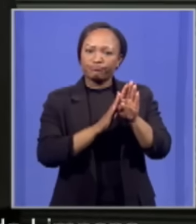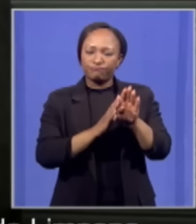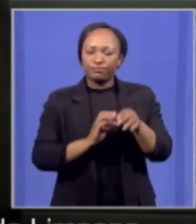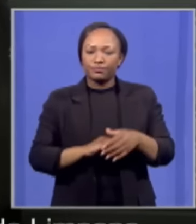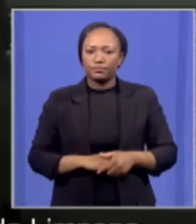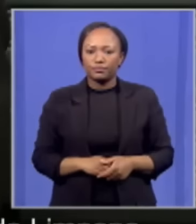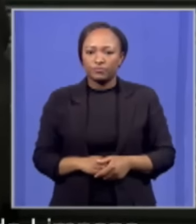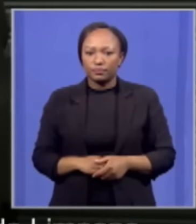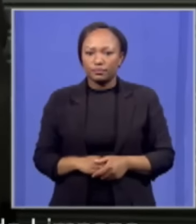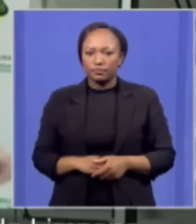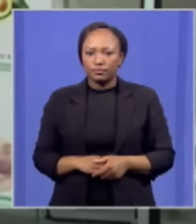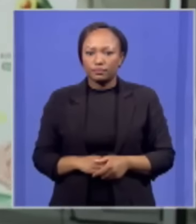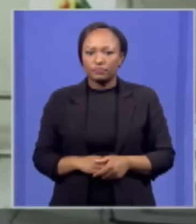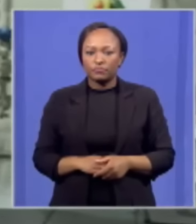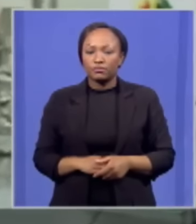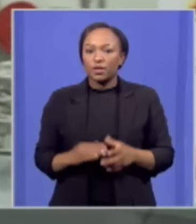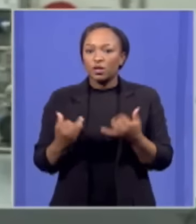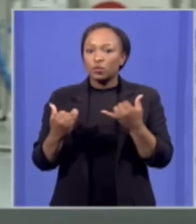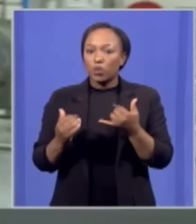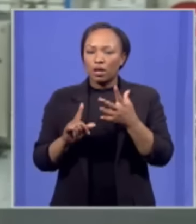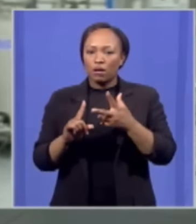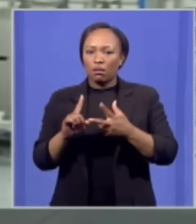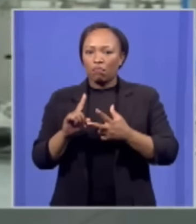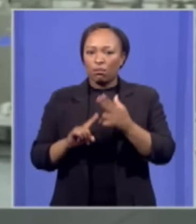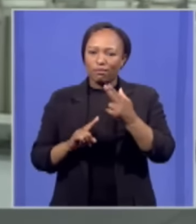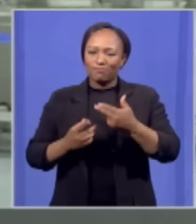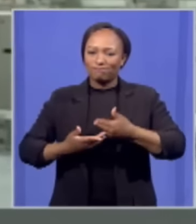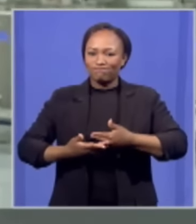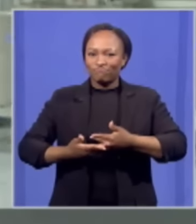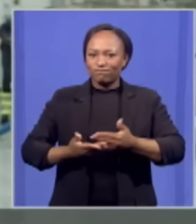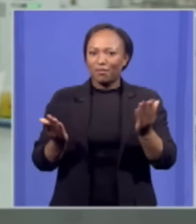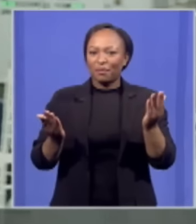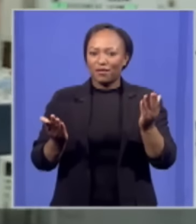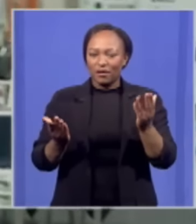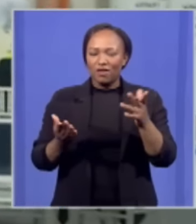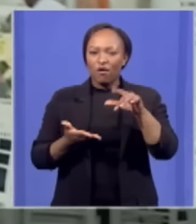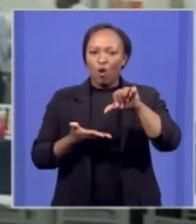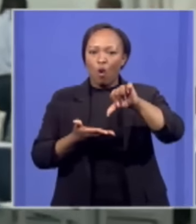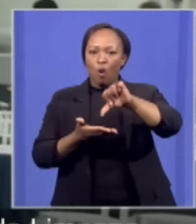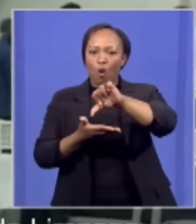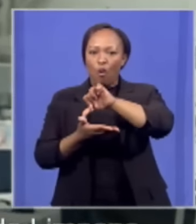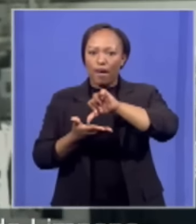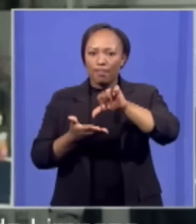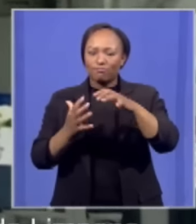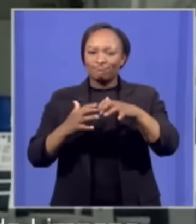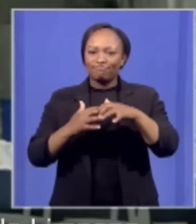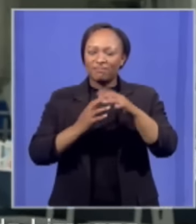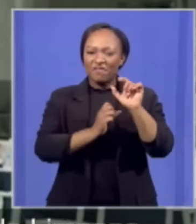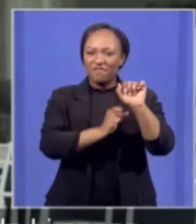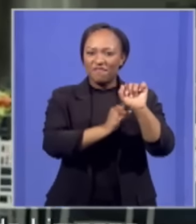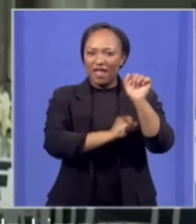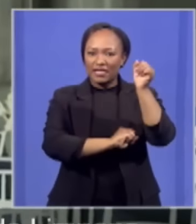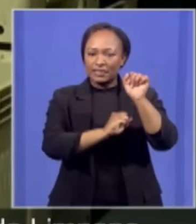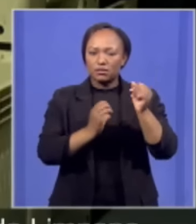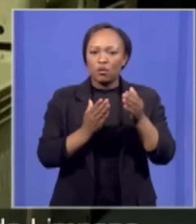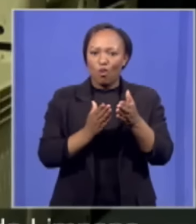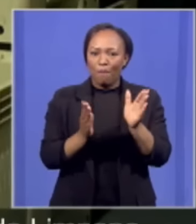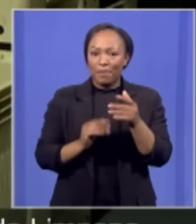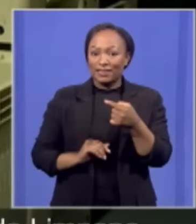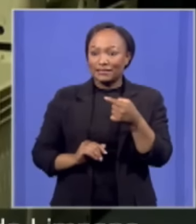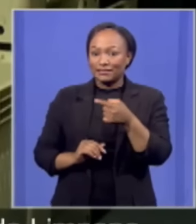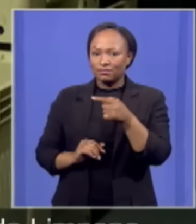Ge go kgaolwa le lente ke sešupo sa gore lefelo la go tšweletša makhura ka maafokate le butse. Lefelo le kgona go